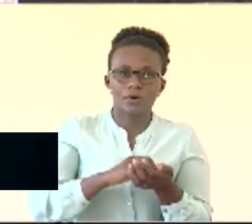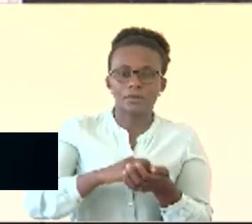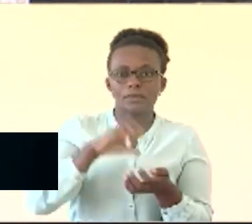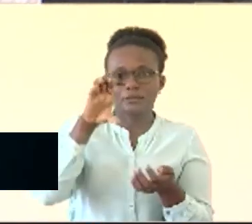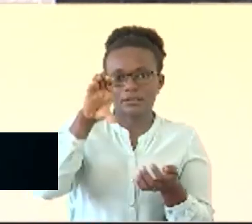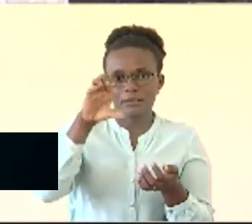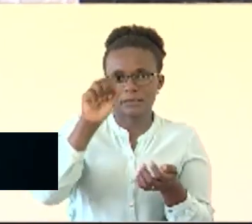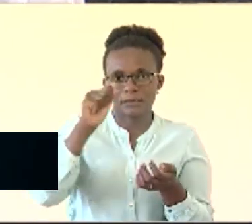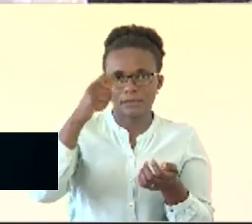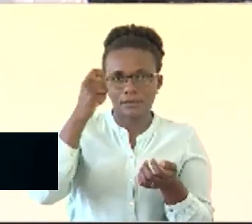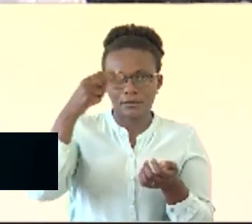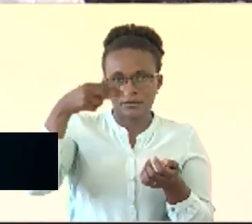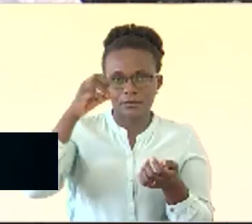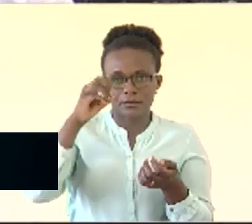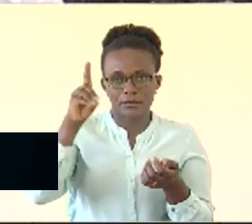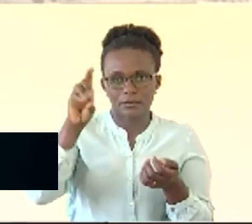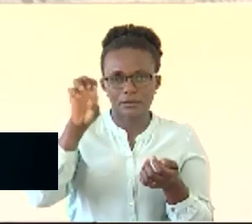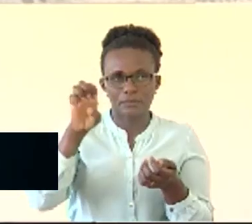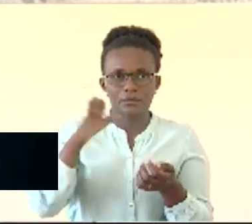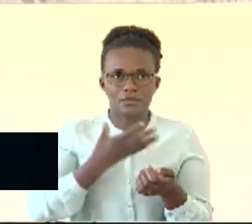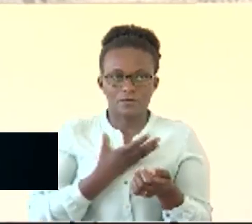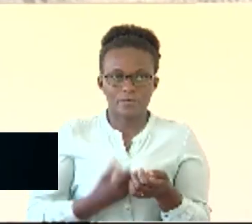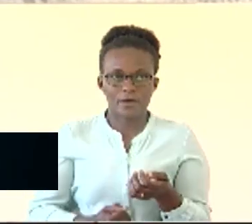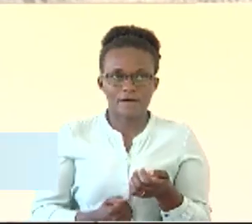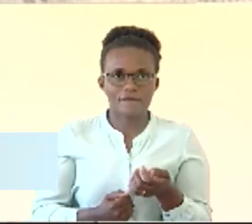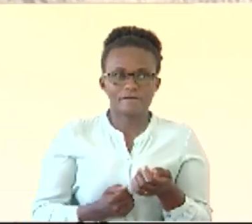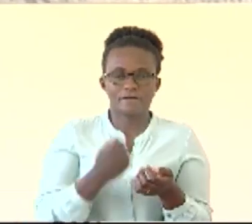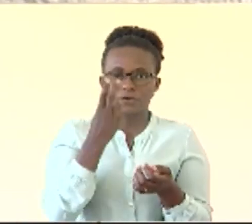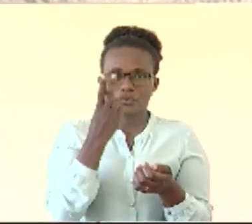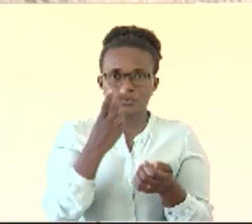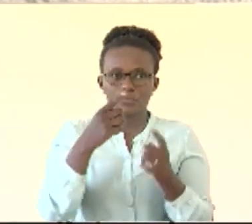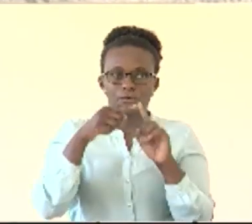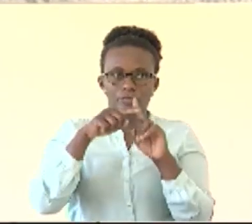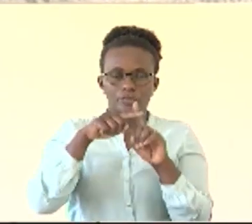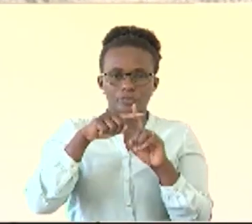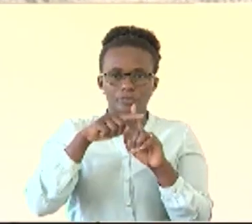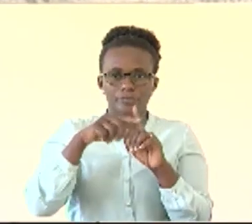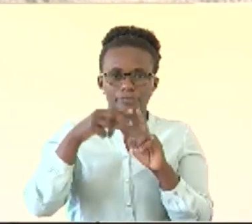gaining, that is the reduction to form the hydrogen gas. Then at the anode,